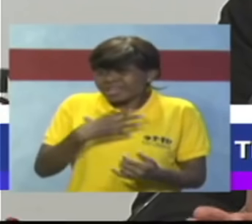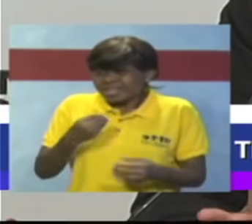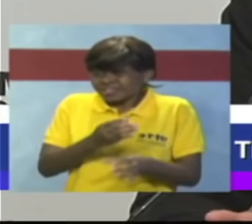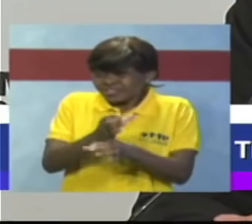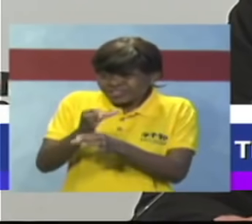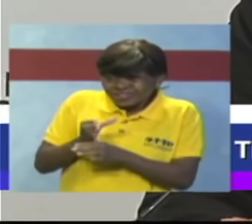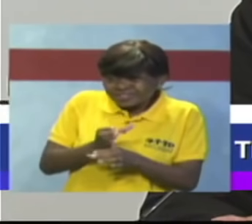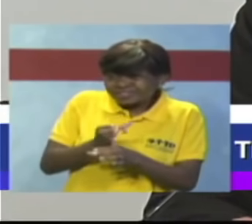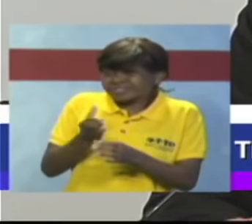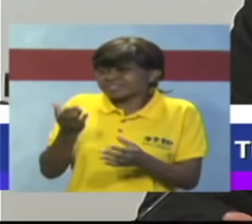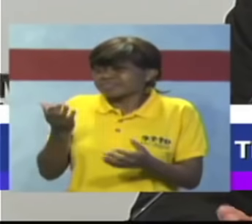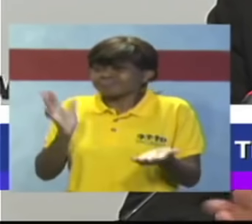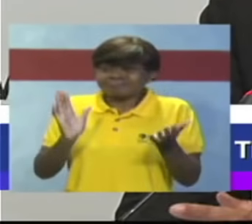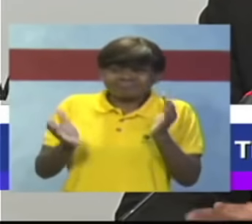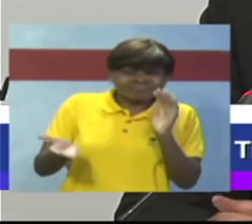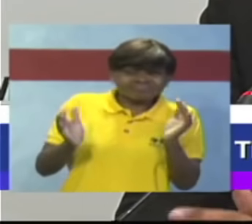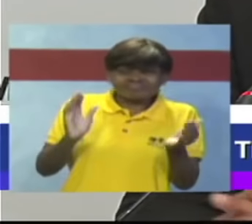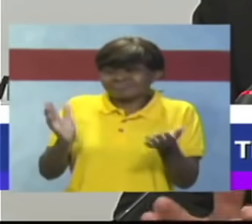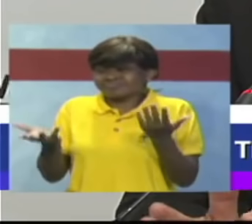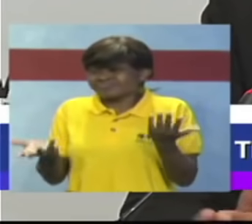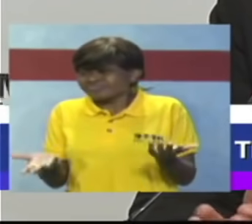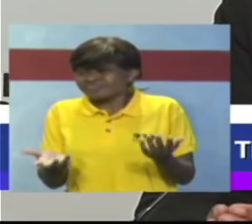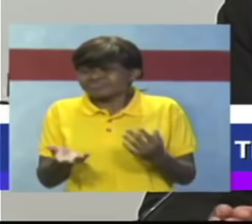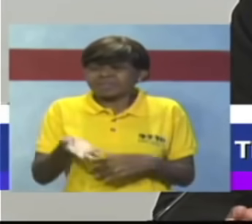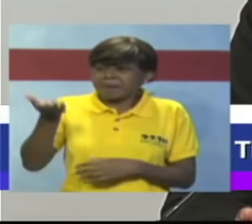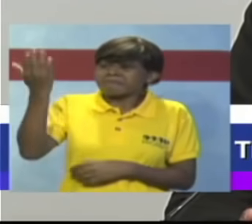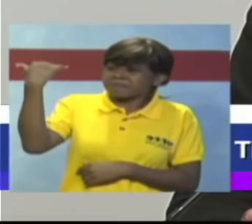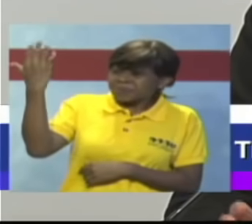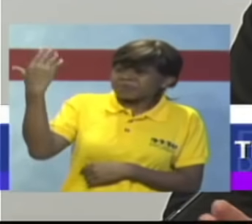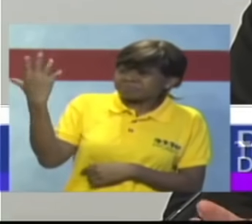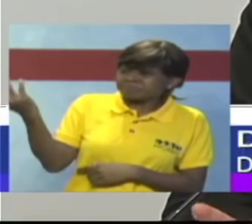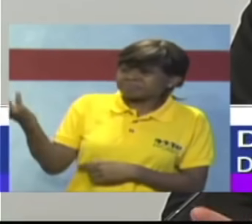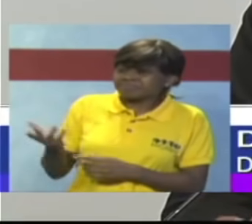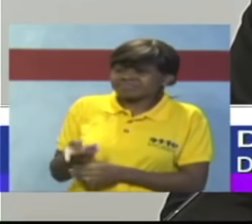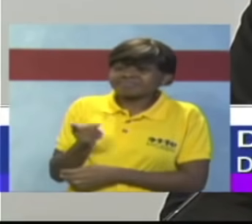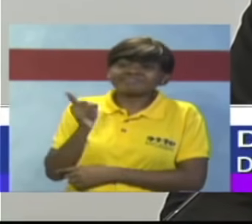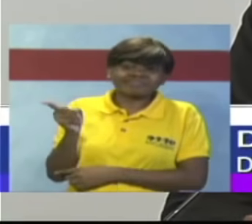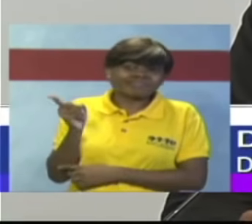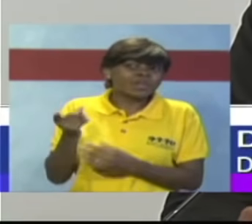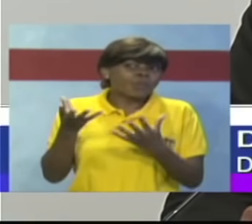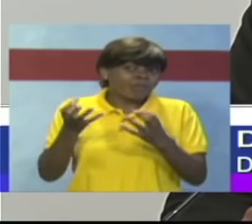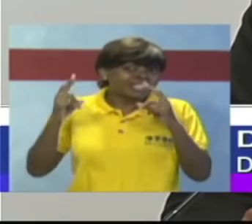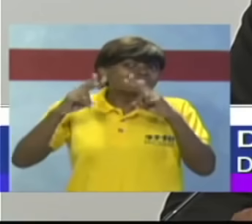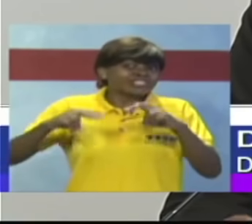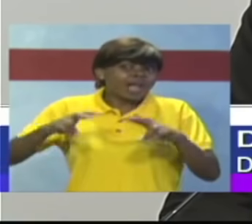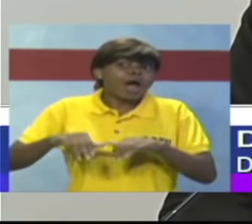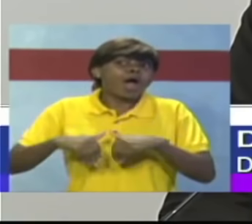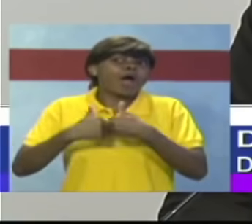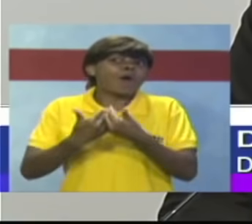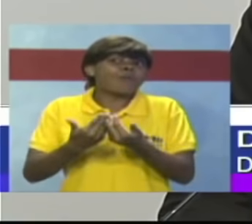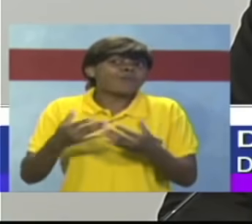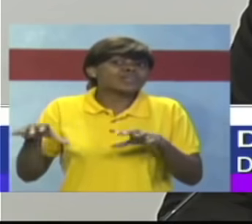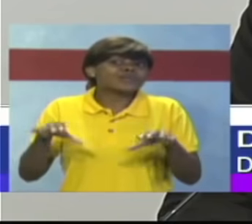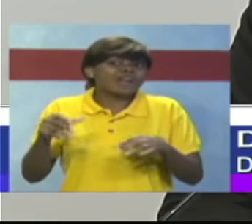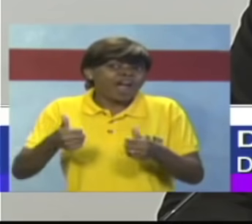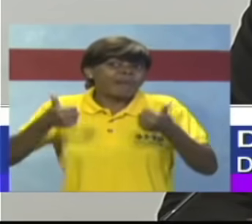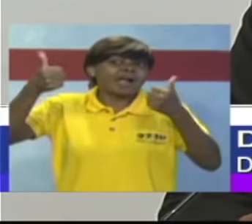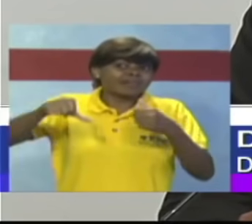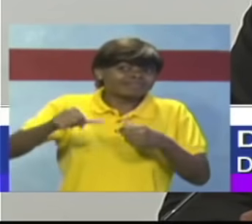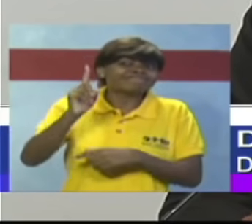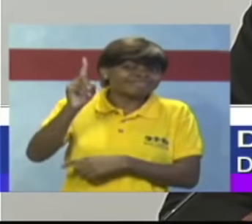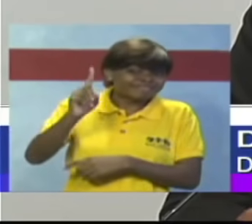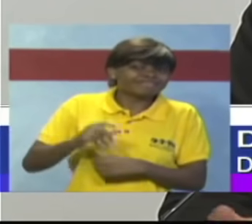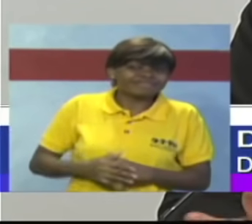so this is you're checking on our performance. Thank you, Al. So again, kudos, as you quite rightly said, to all